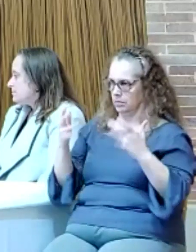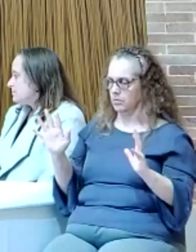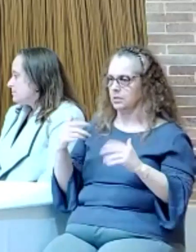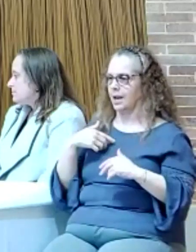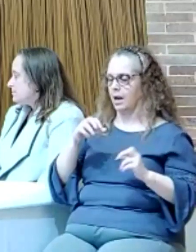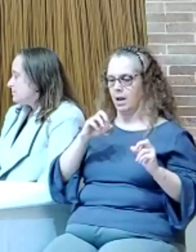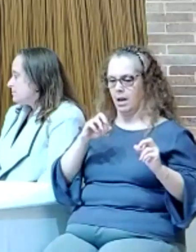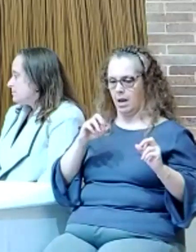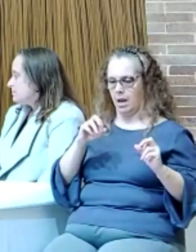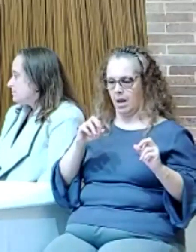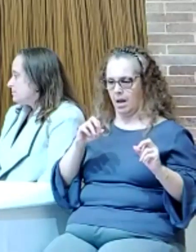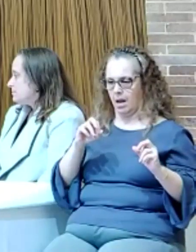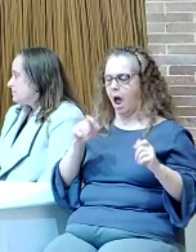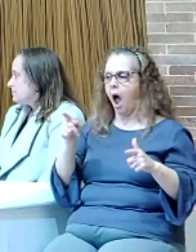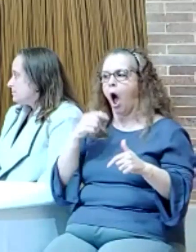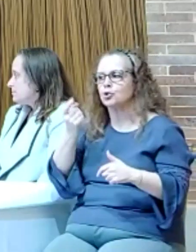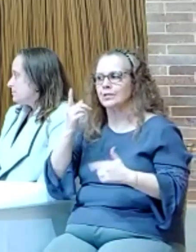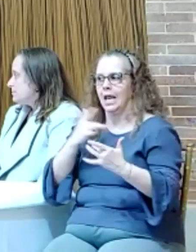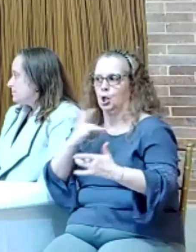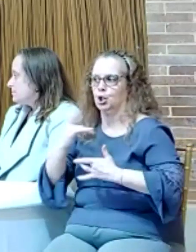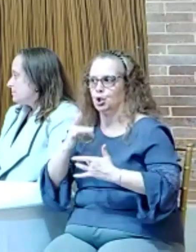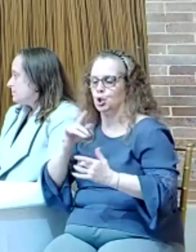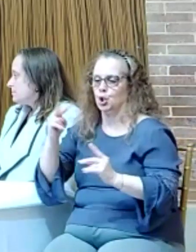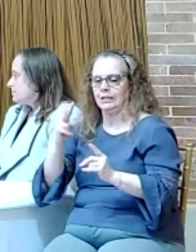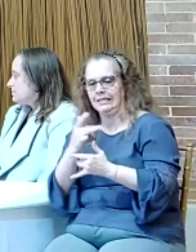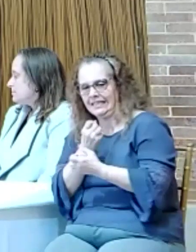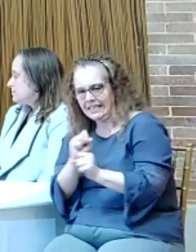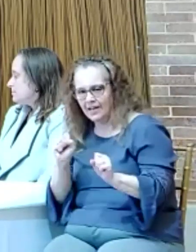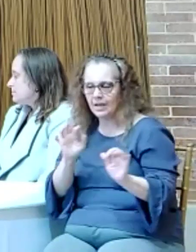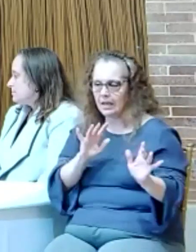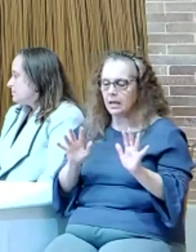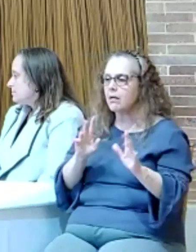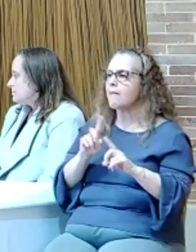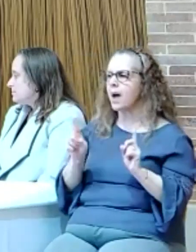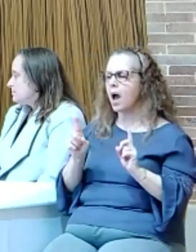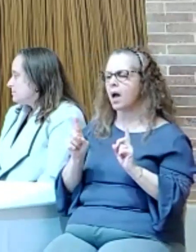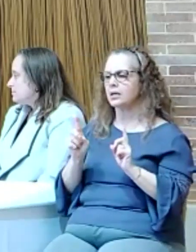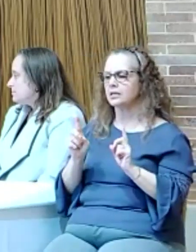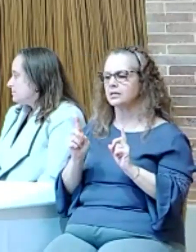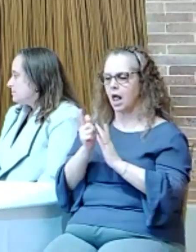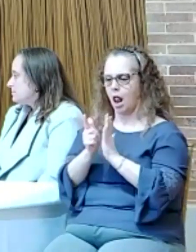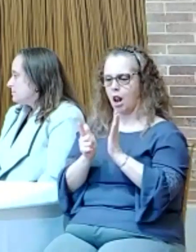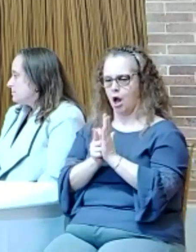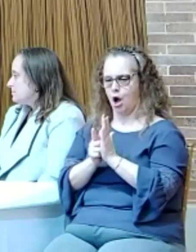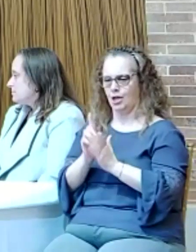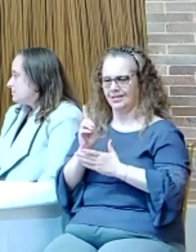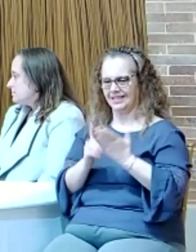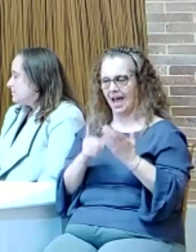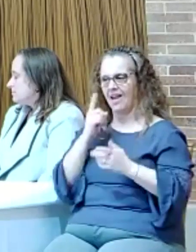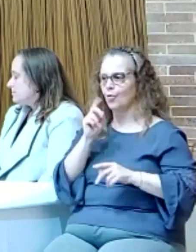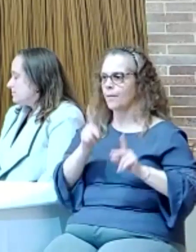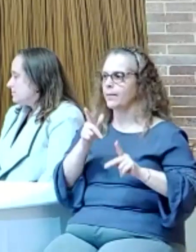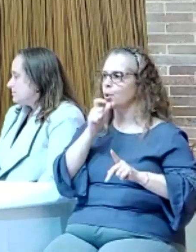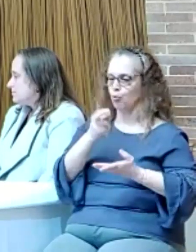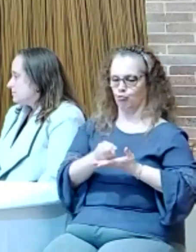so I understand that there's concerns on the other side of it in terms of safety and and what have you but the laws are also designed to get people who have paid their debt and who are